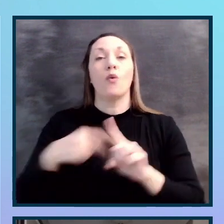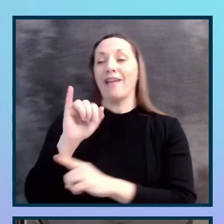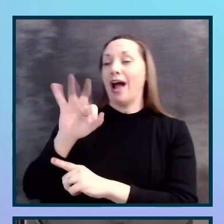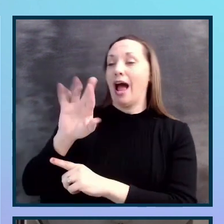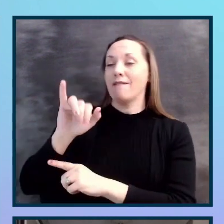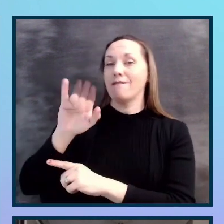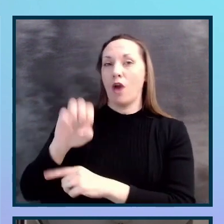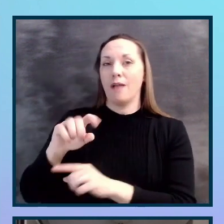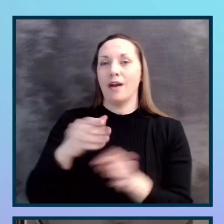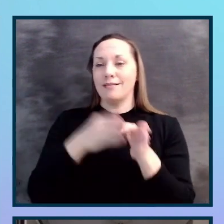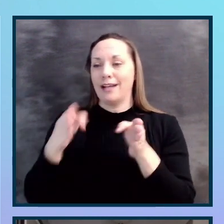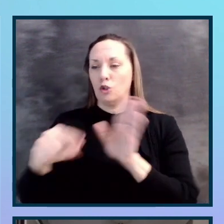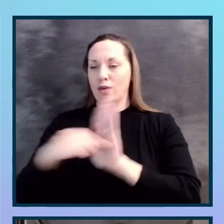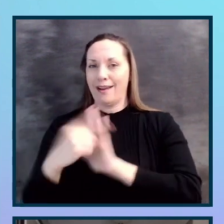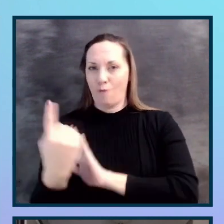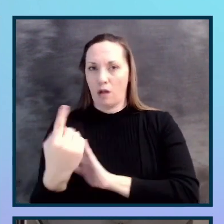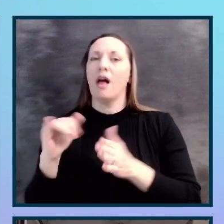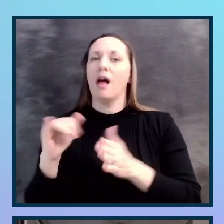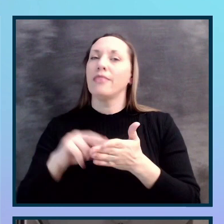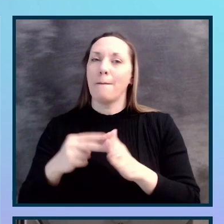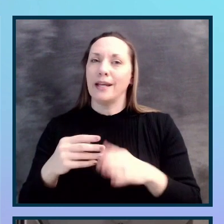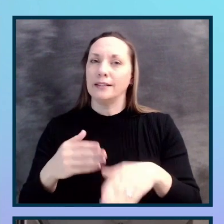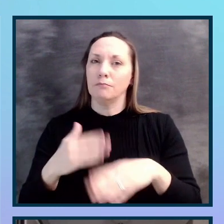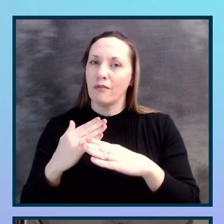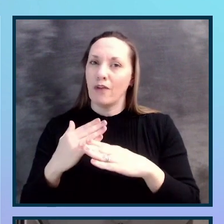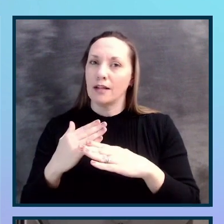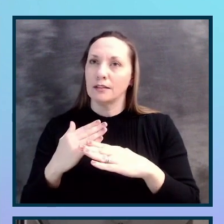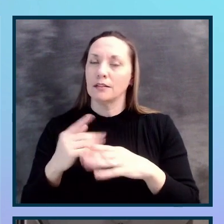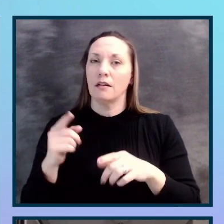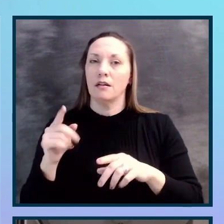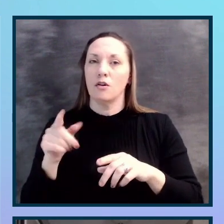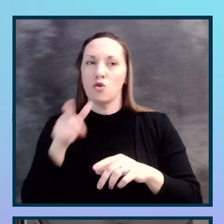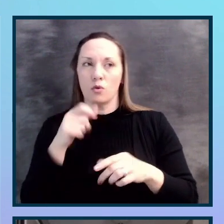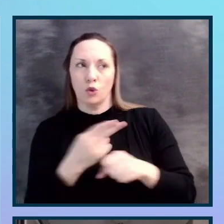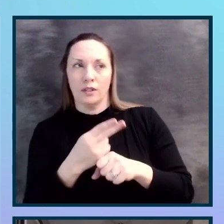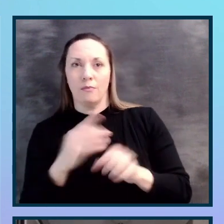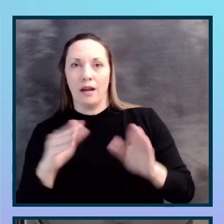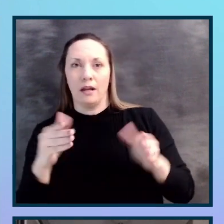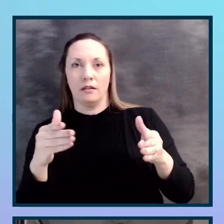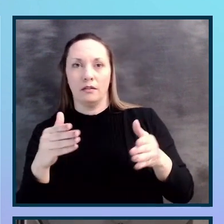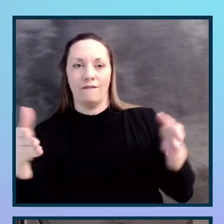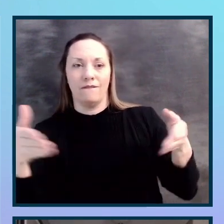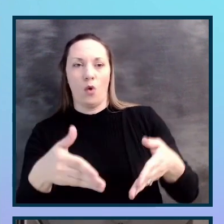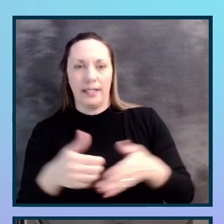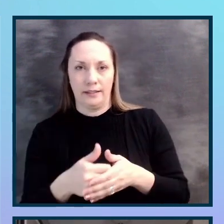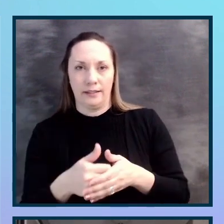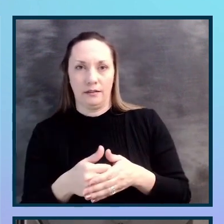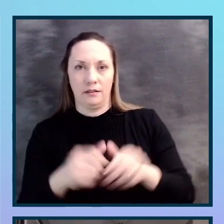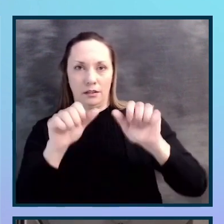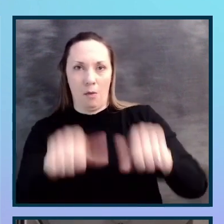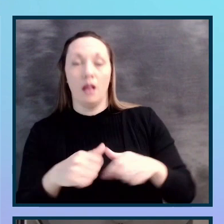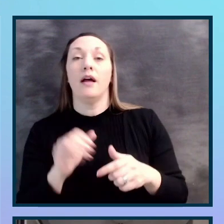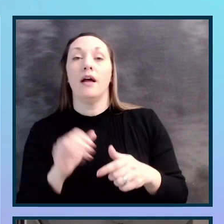of -1, prevent the children or the descendants of that frame from being focusable, as well as if